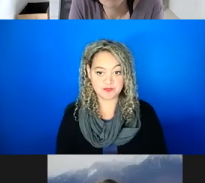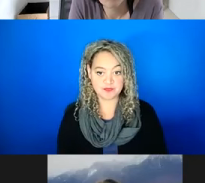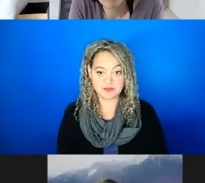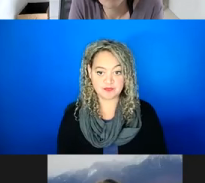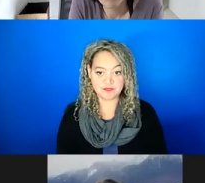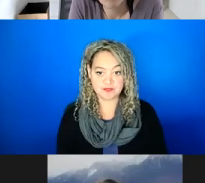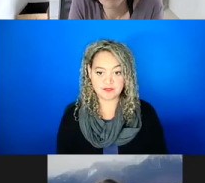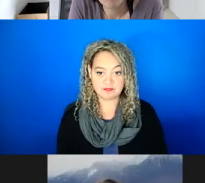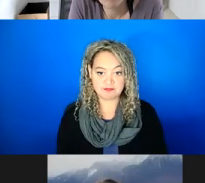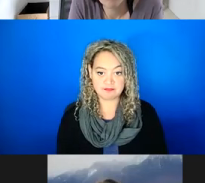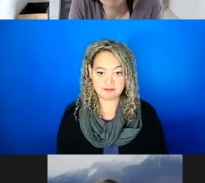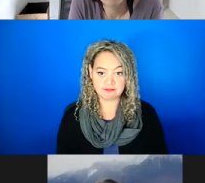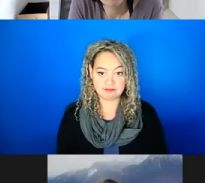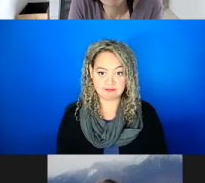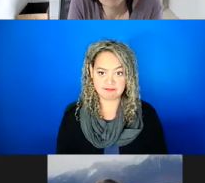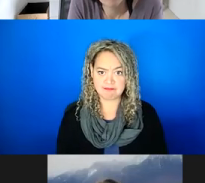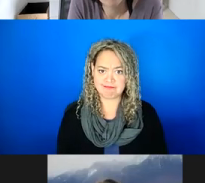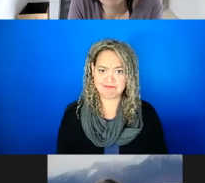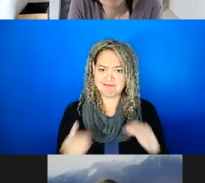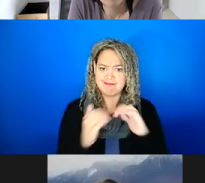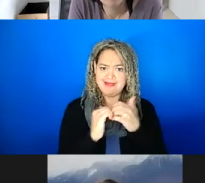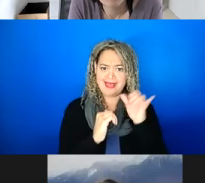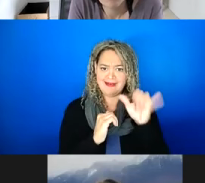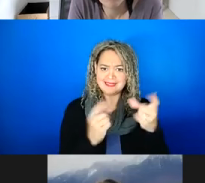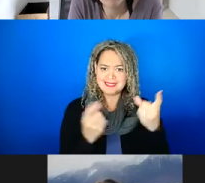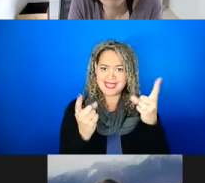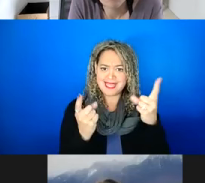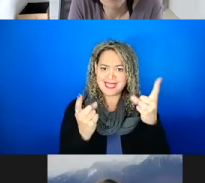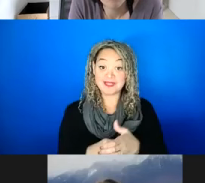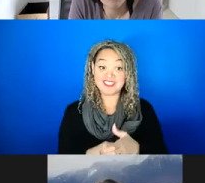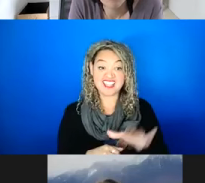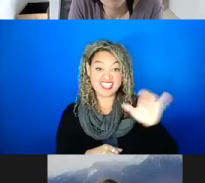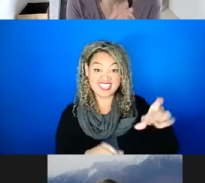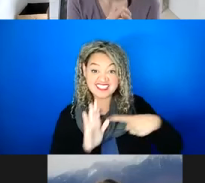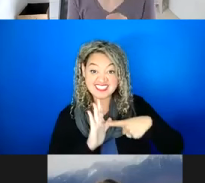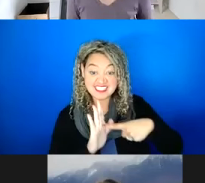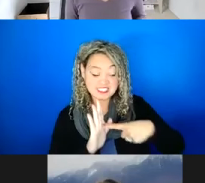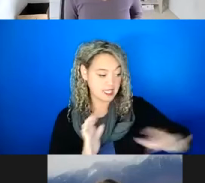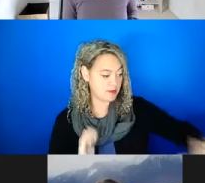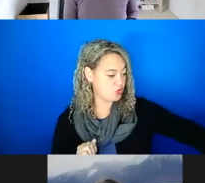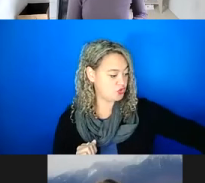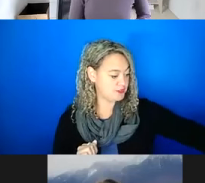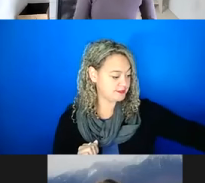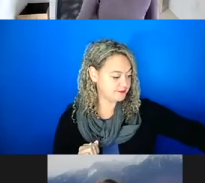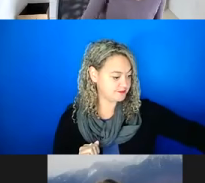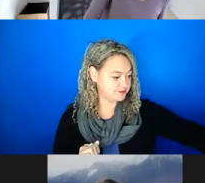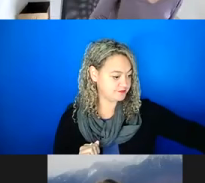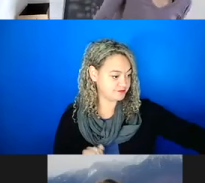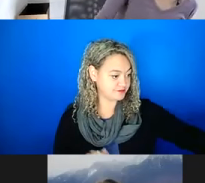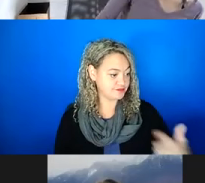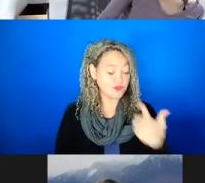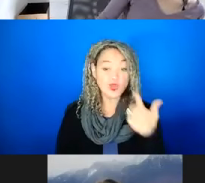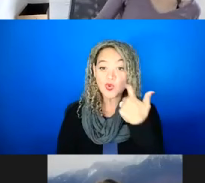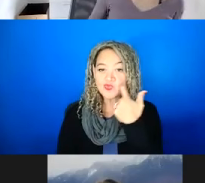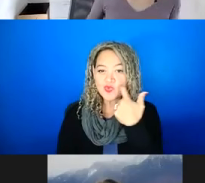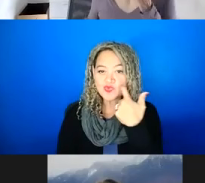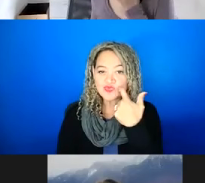How does that happen? Here's an example. This is our most recent paper trying to